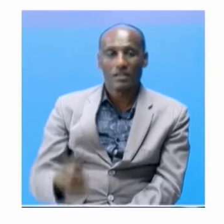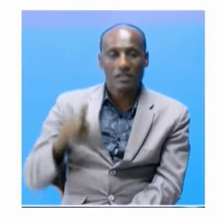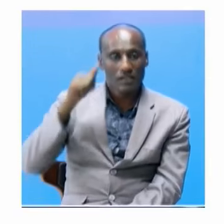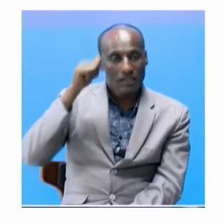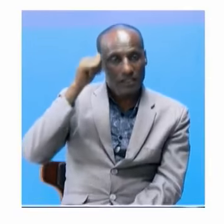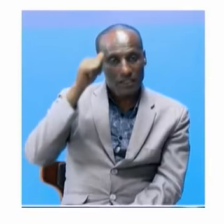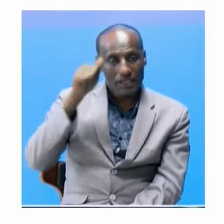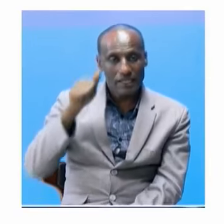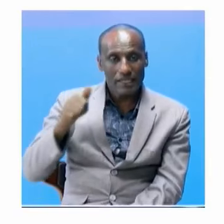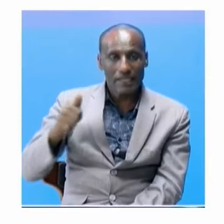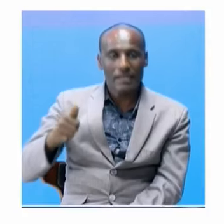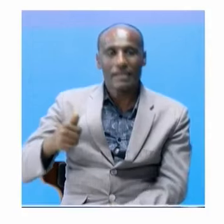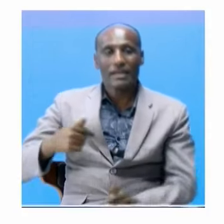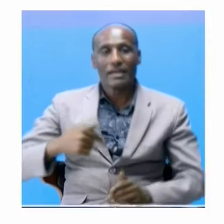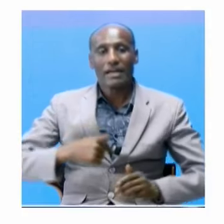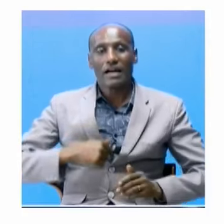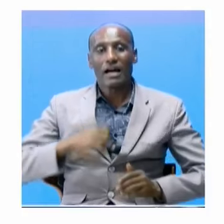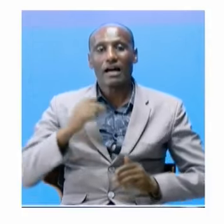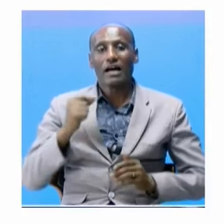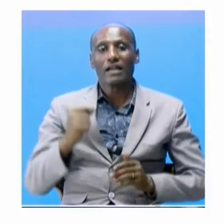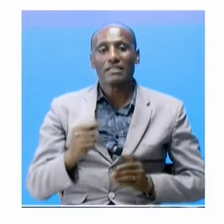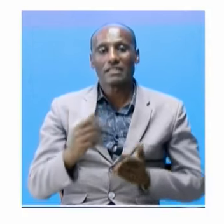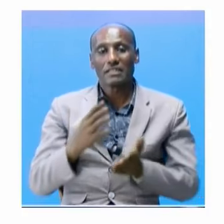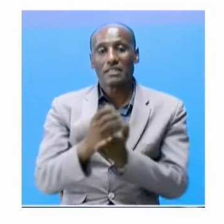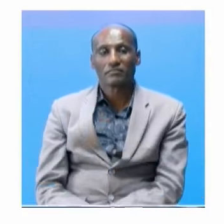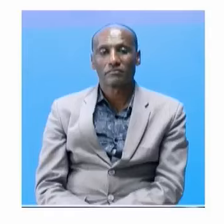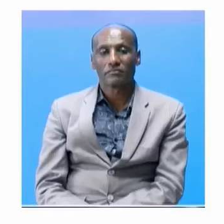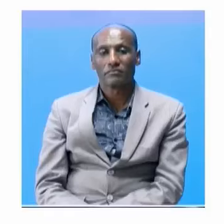He has some money.